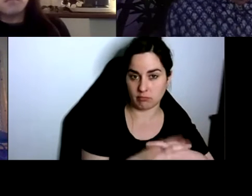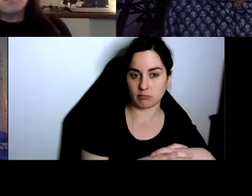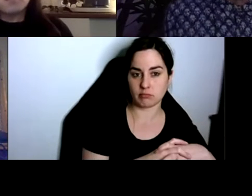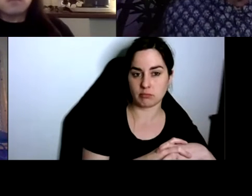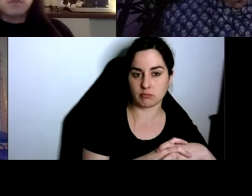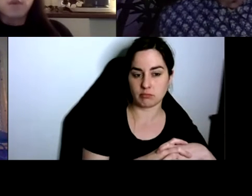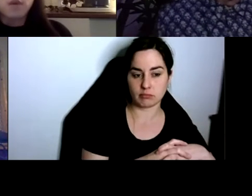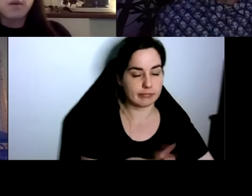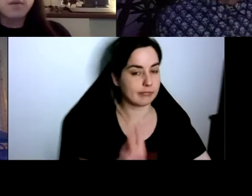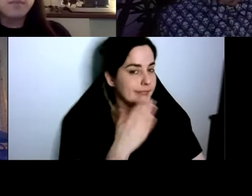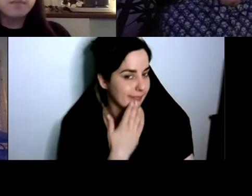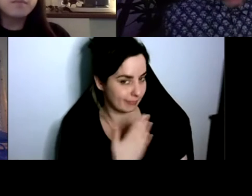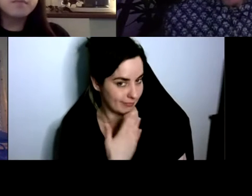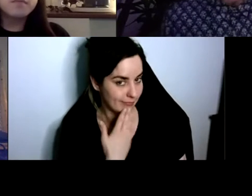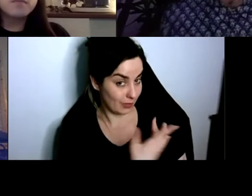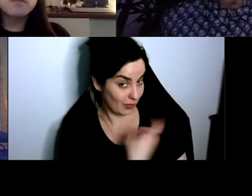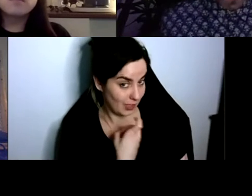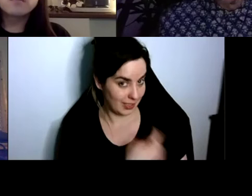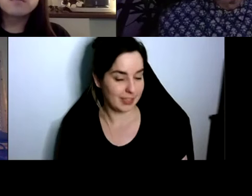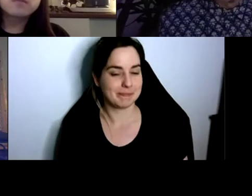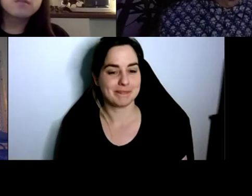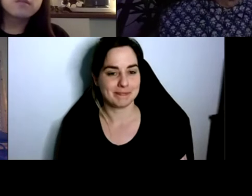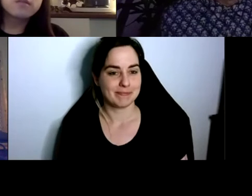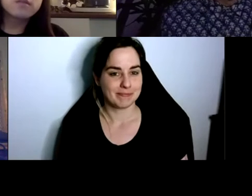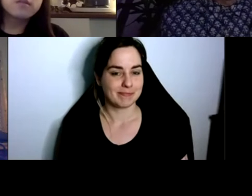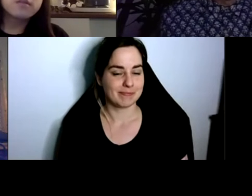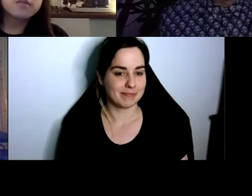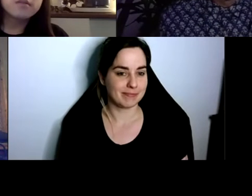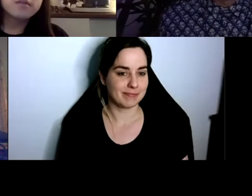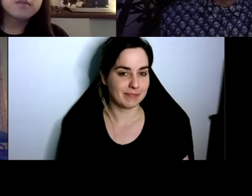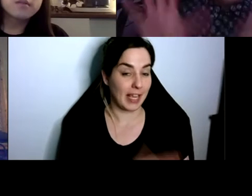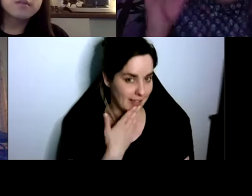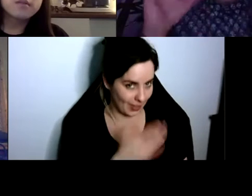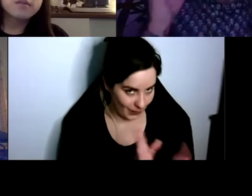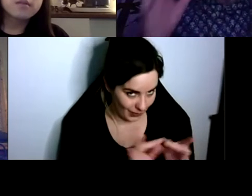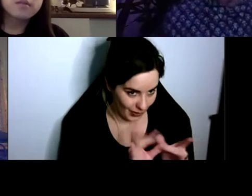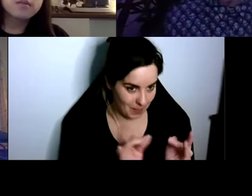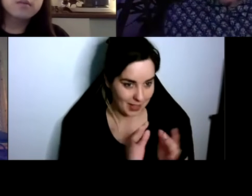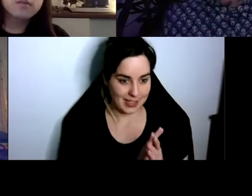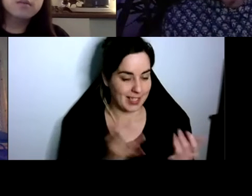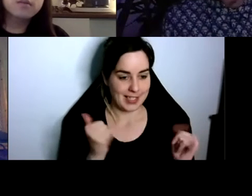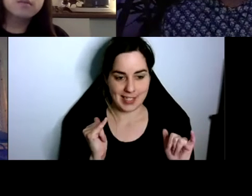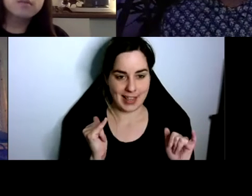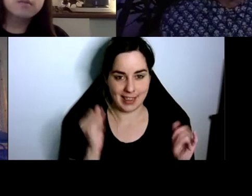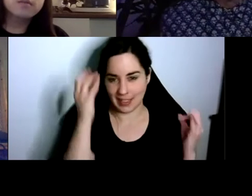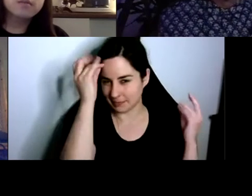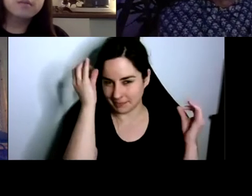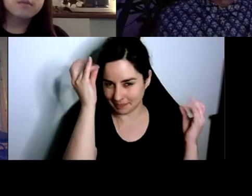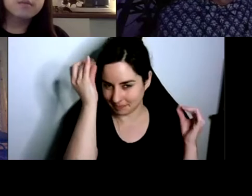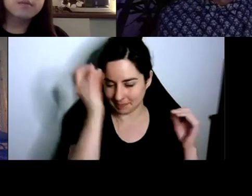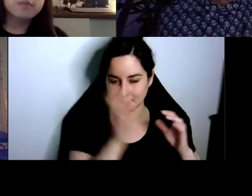Thank you. Thanks for asking. Thanks for the previous comments that are still percolating.